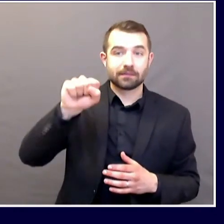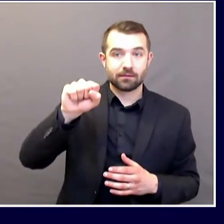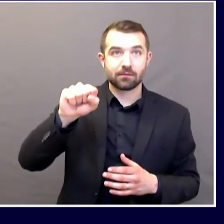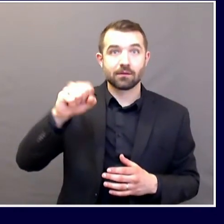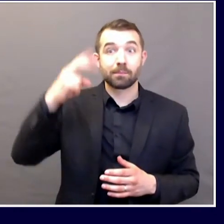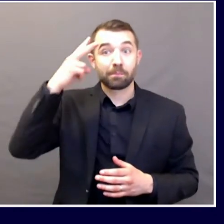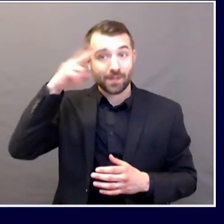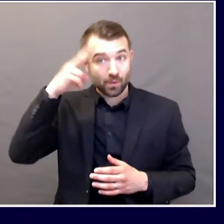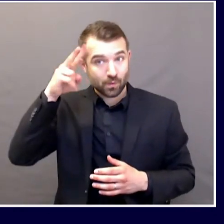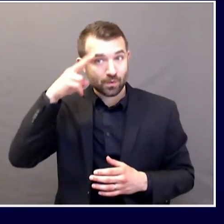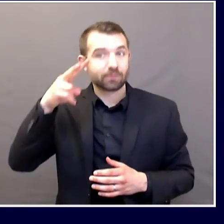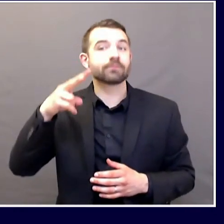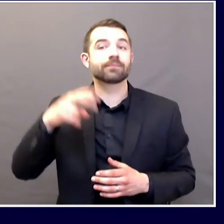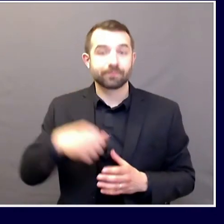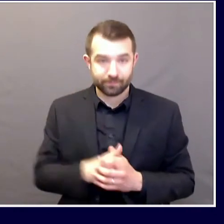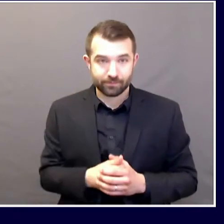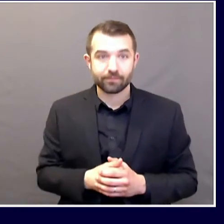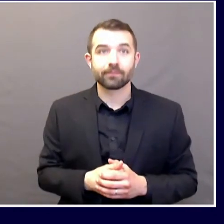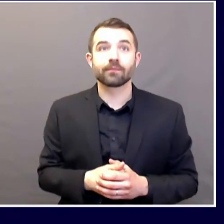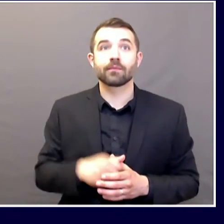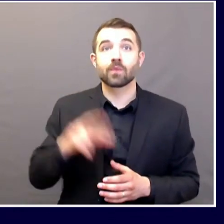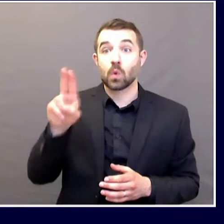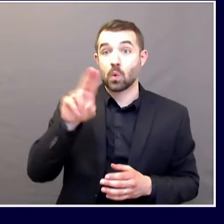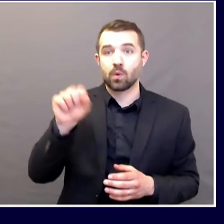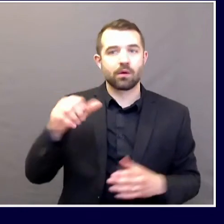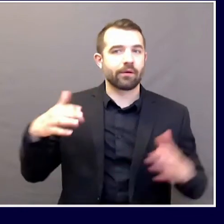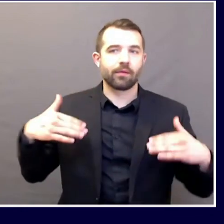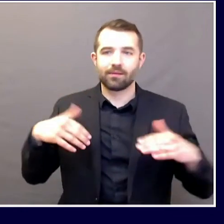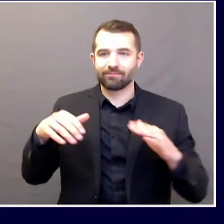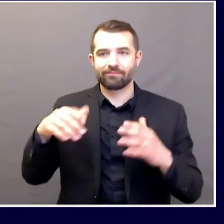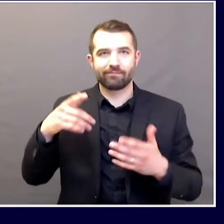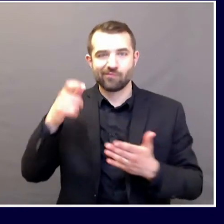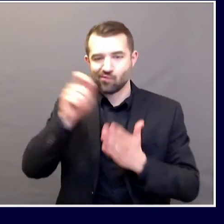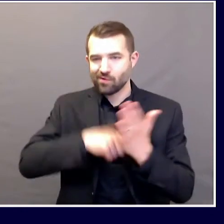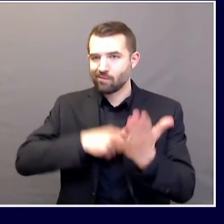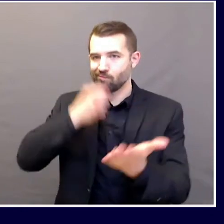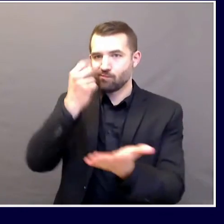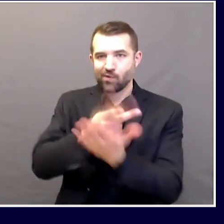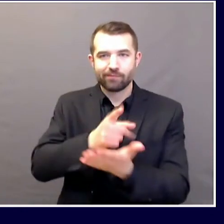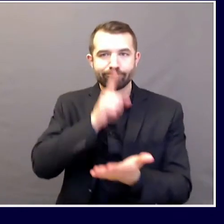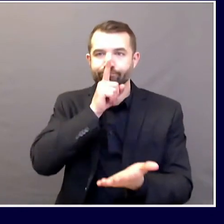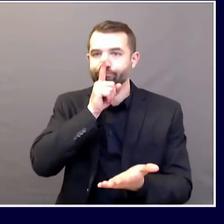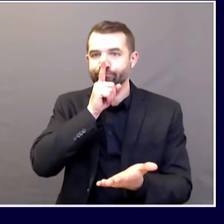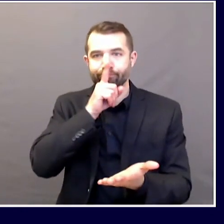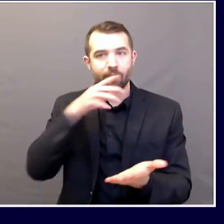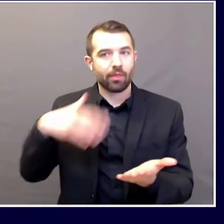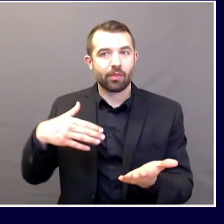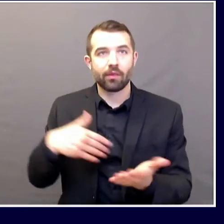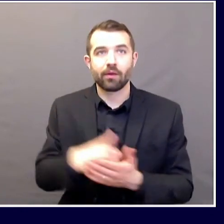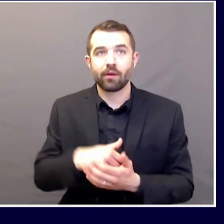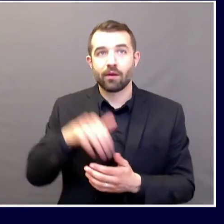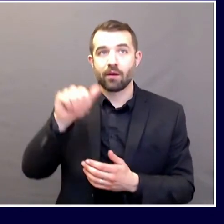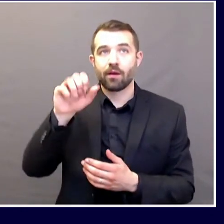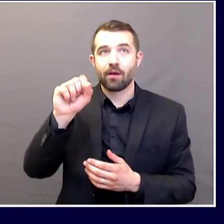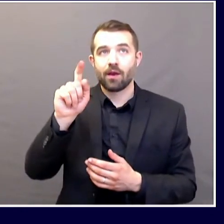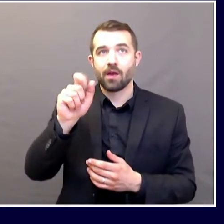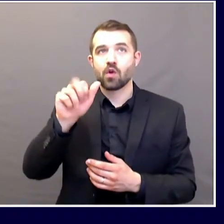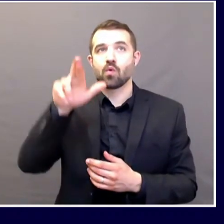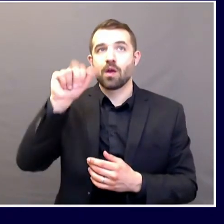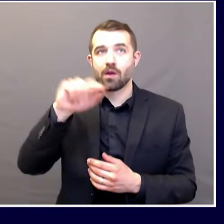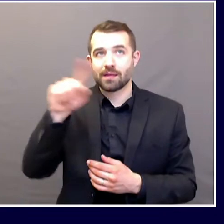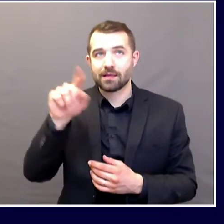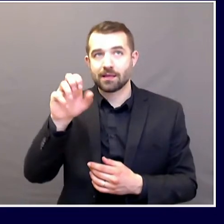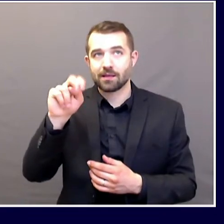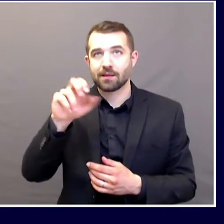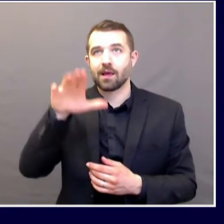applied for authorization in the United States. That application may come in days, weeks, well, not days, but weeks from